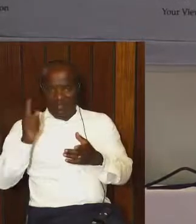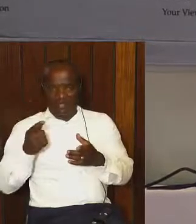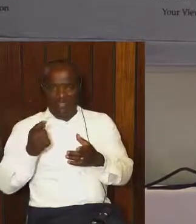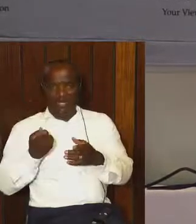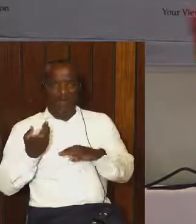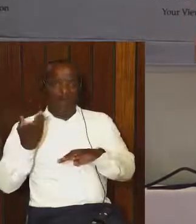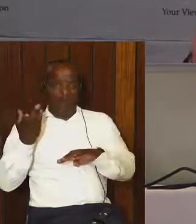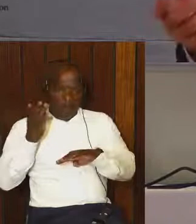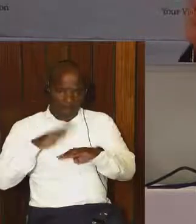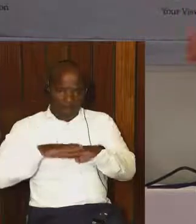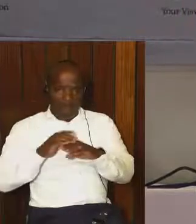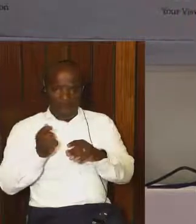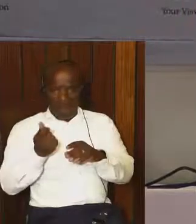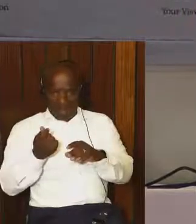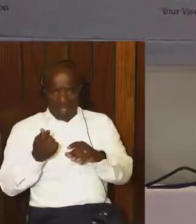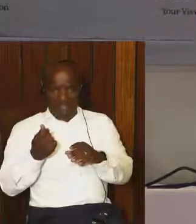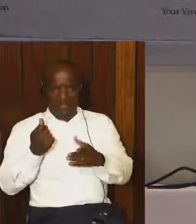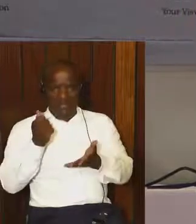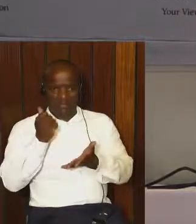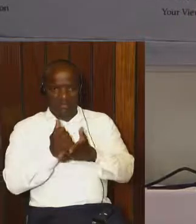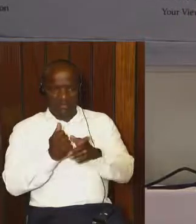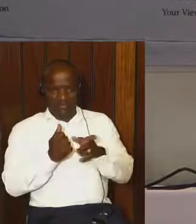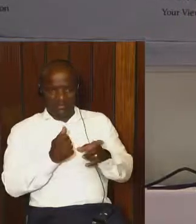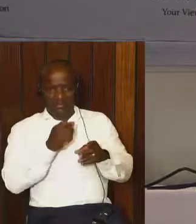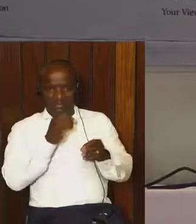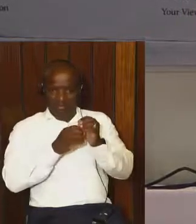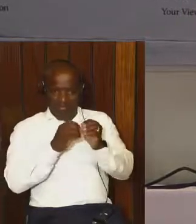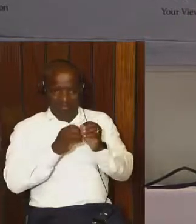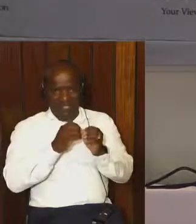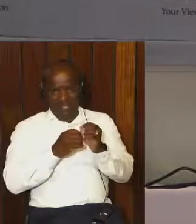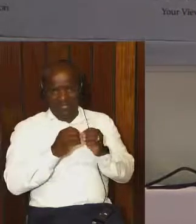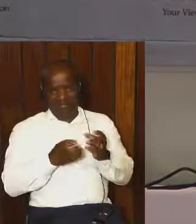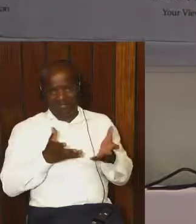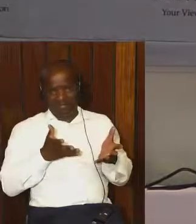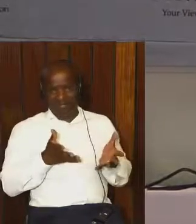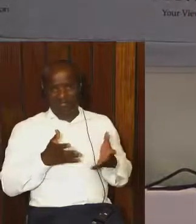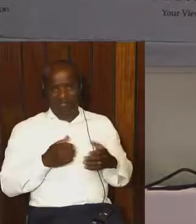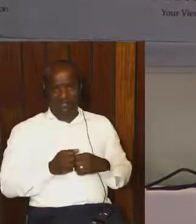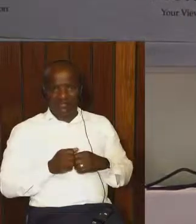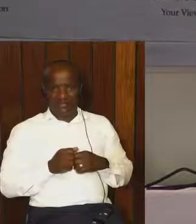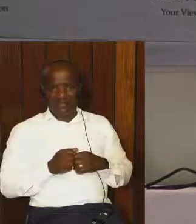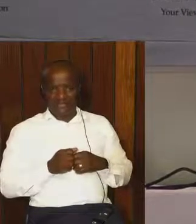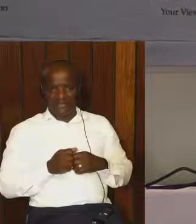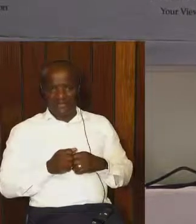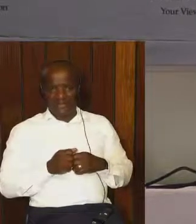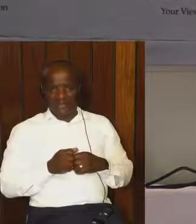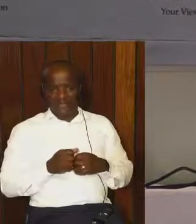So I think we would need to get some feedback on this.